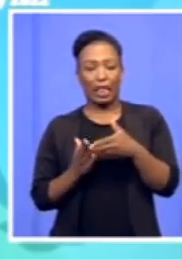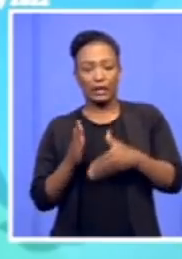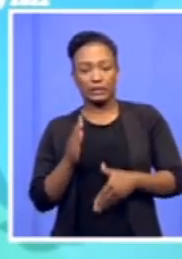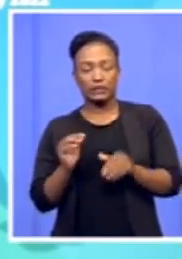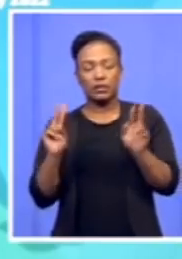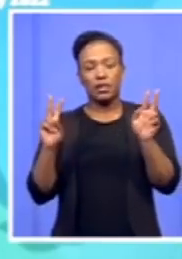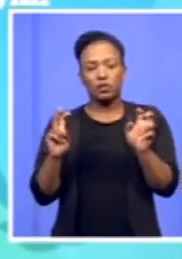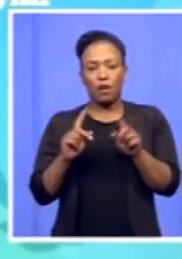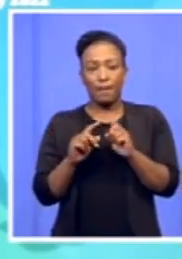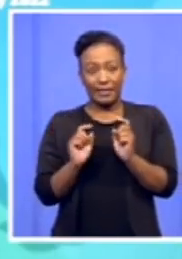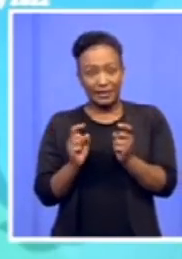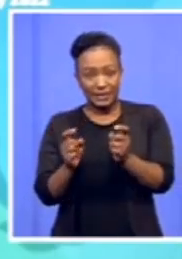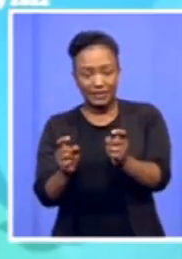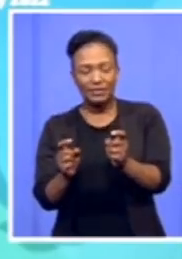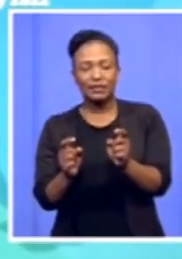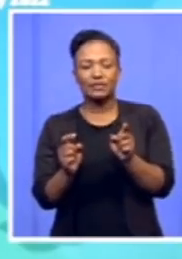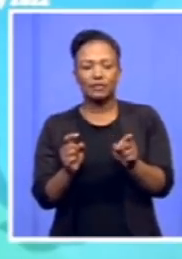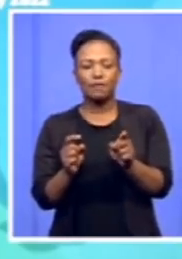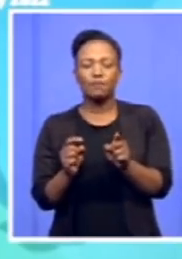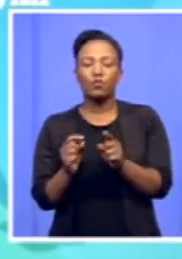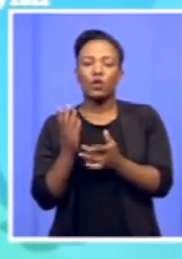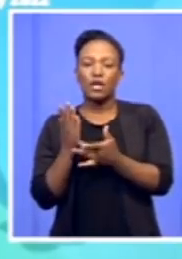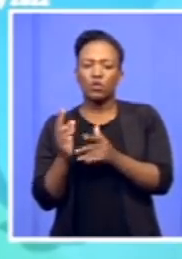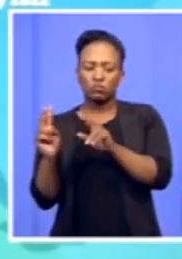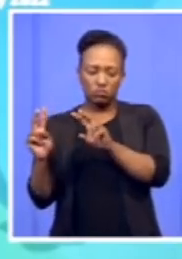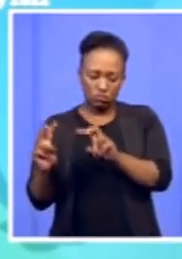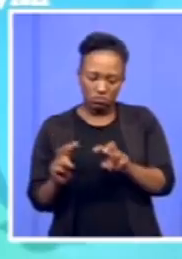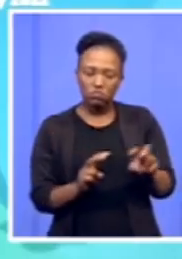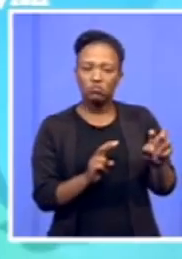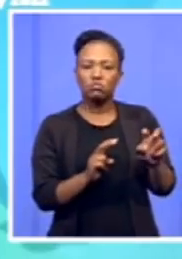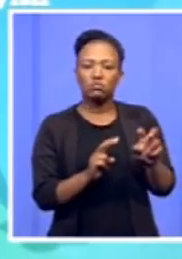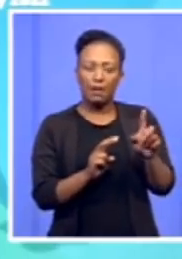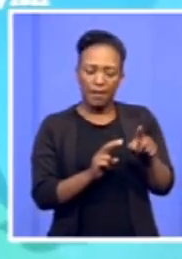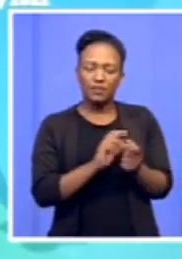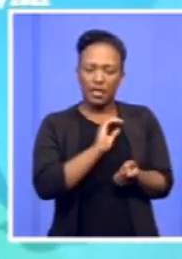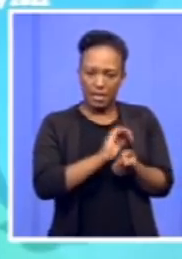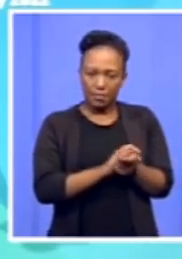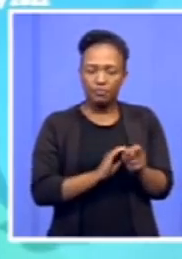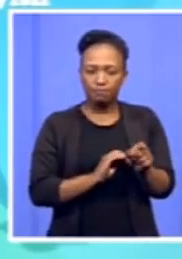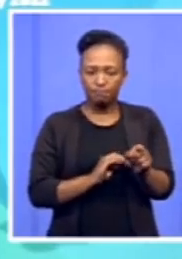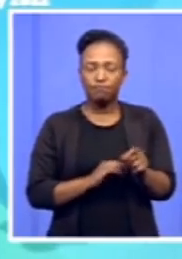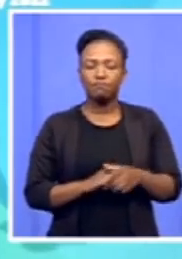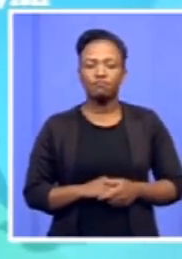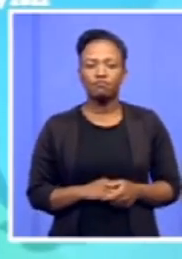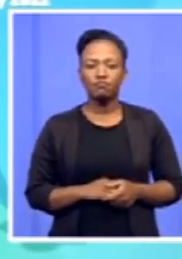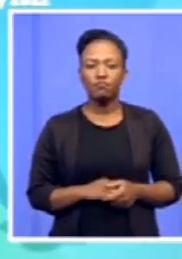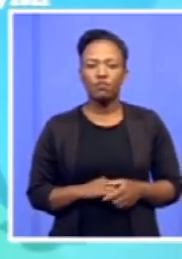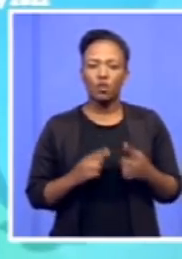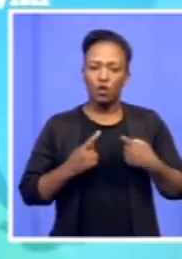technology transfer takes place and that we pool our efforts for regulation